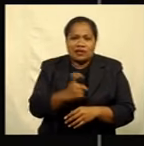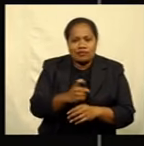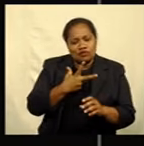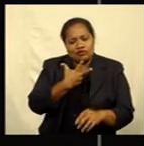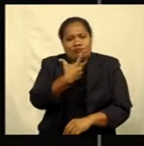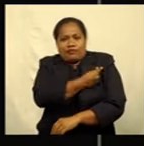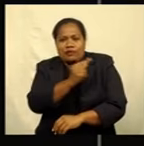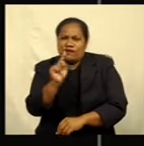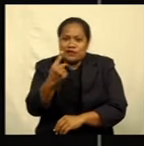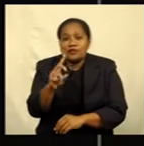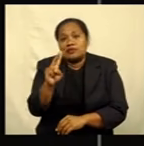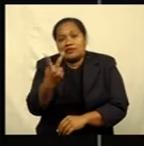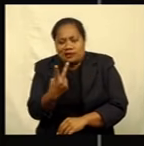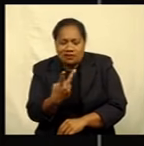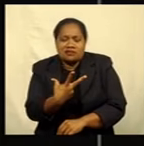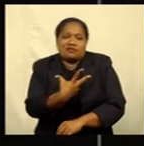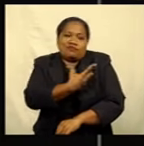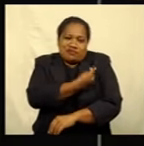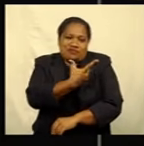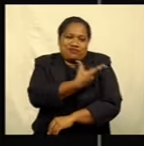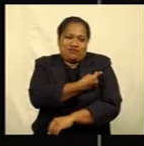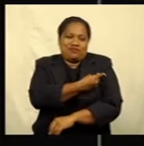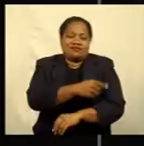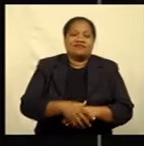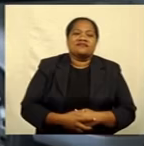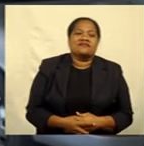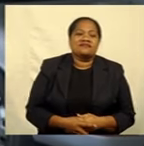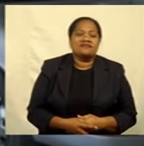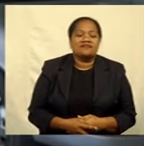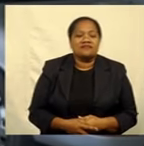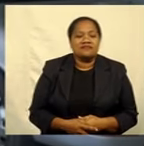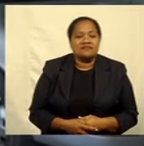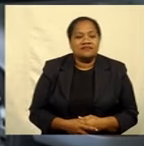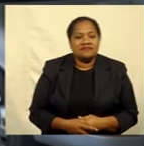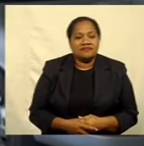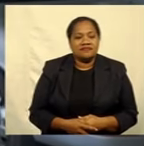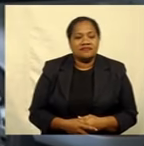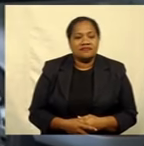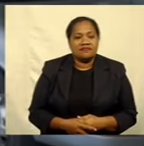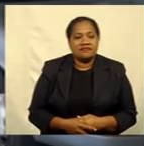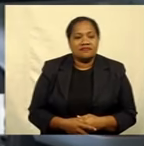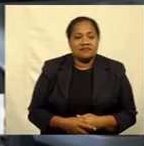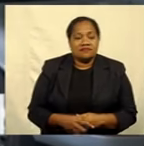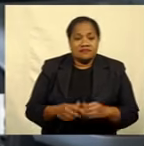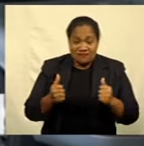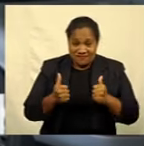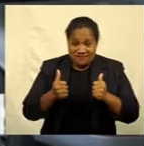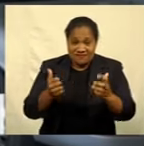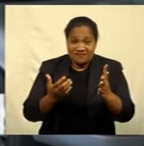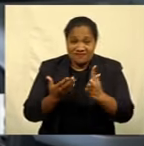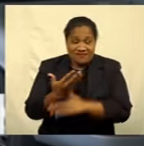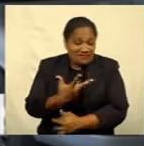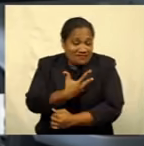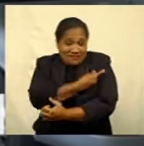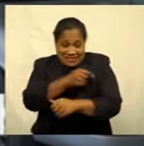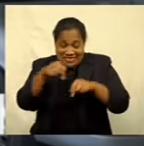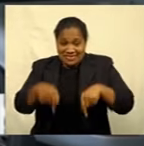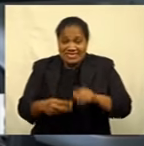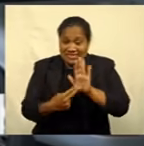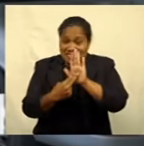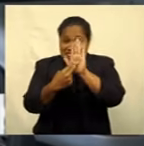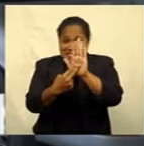of the AstraZeneca vaccine. Philippe Naikaso has more. The drive-through vaccination here at the